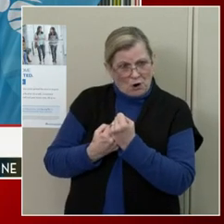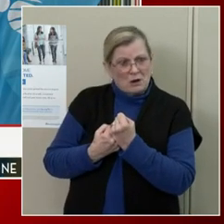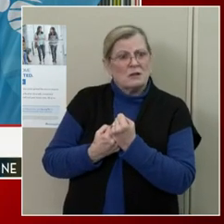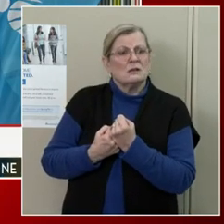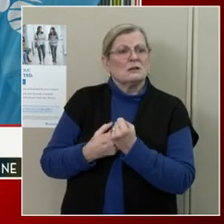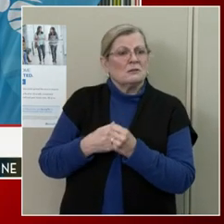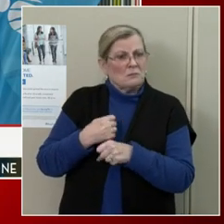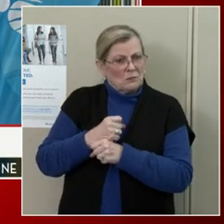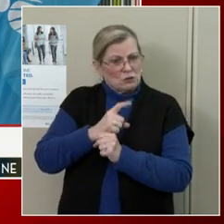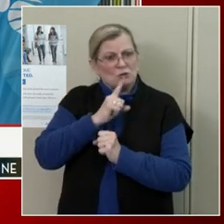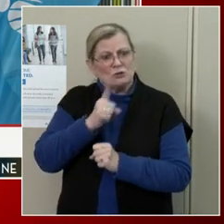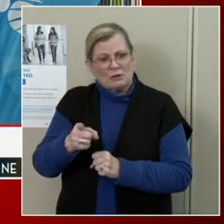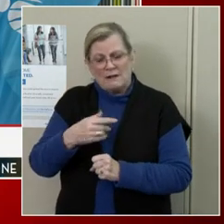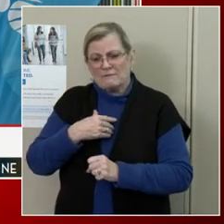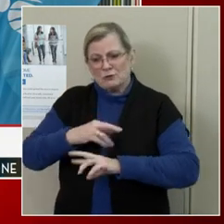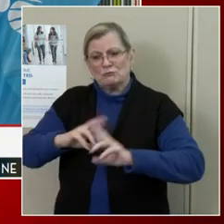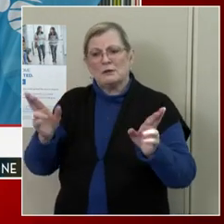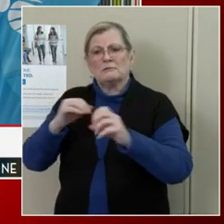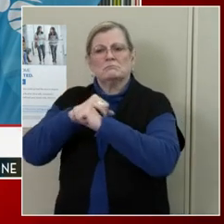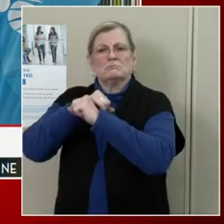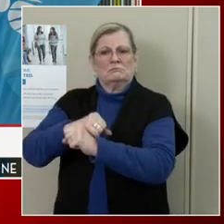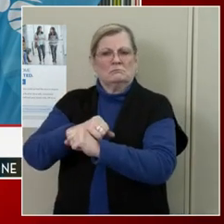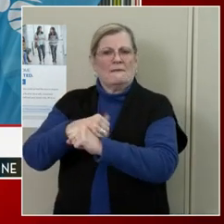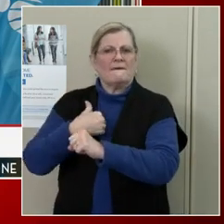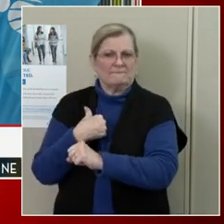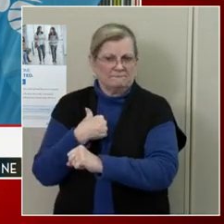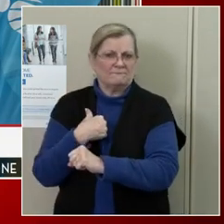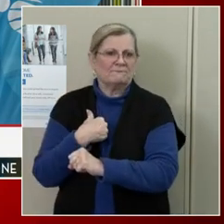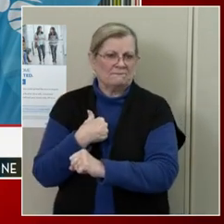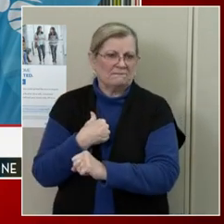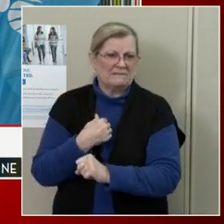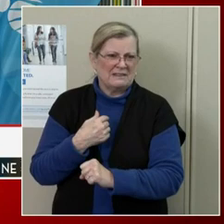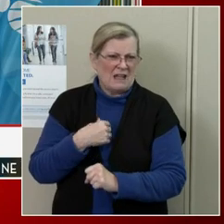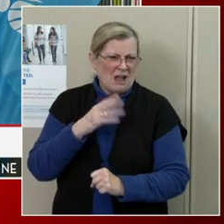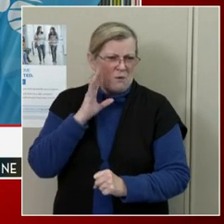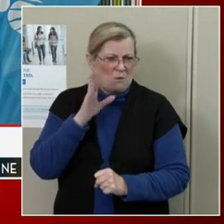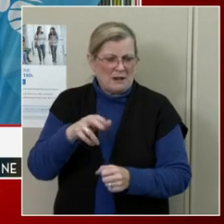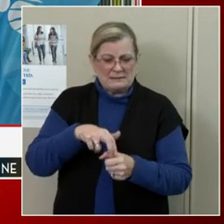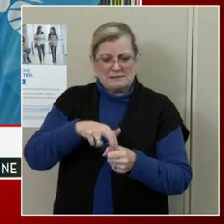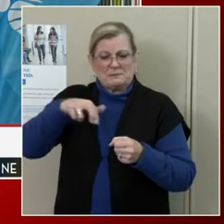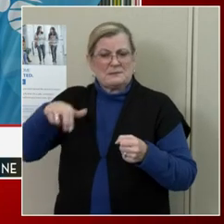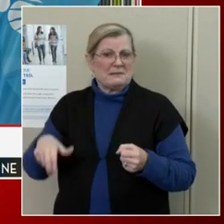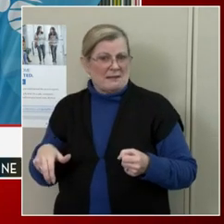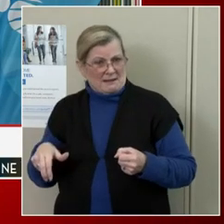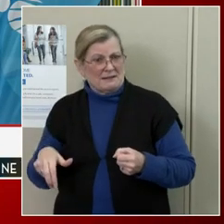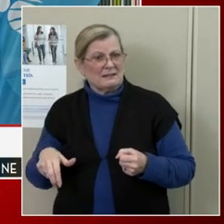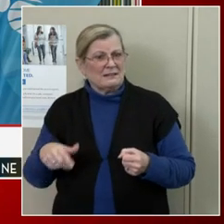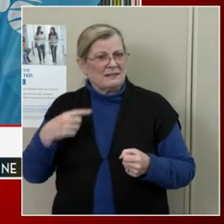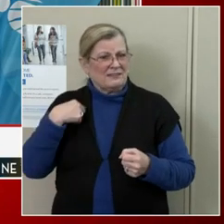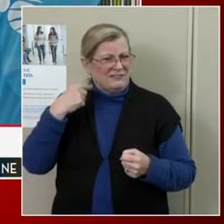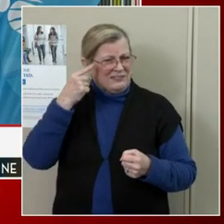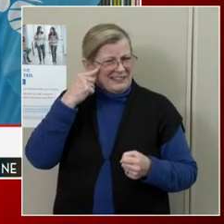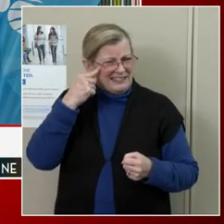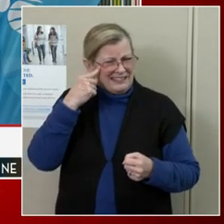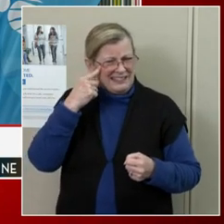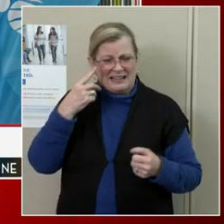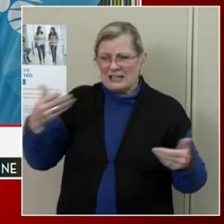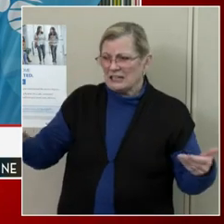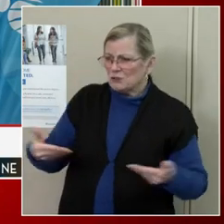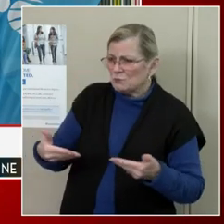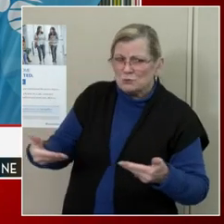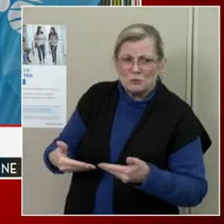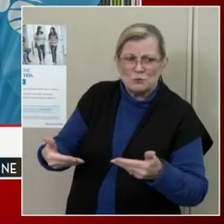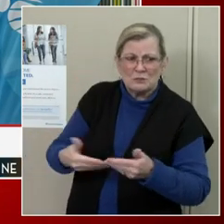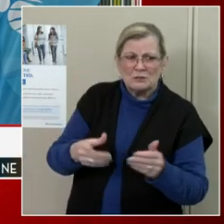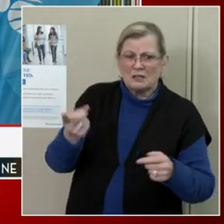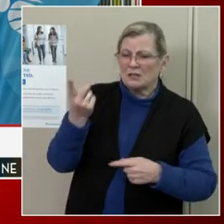that partnership. So now I'm going to get out of the way. I think that I get to introduce Dr. LaQuandra